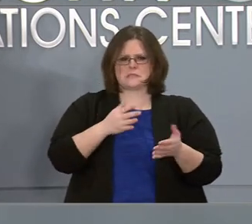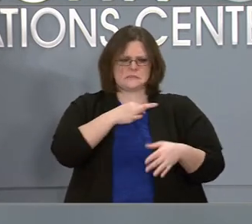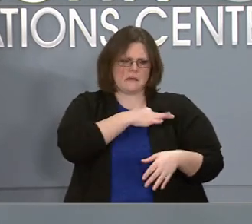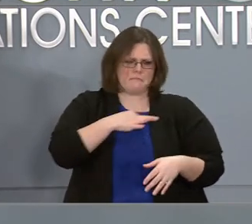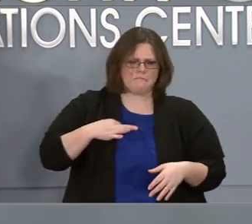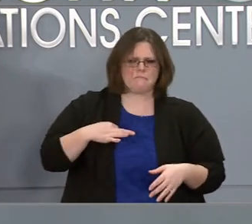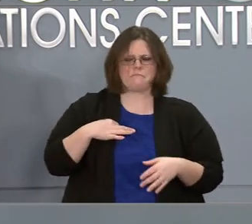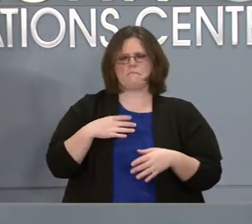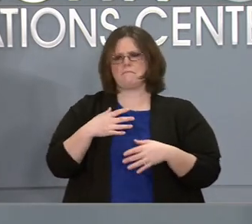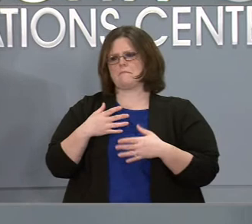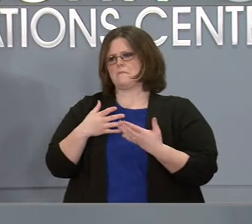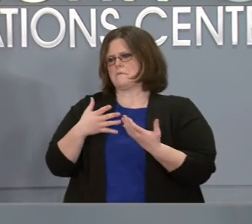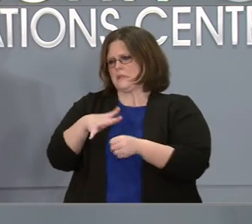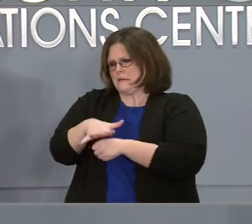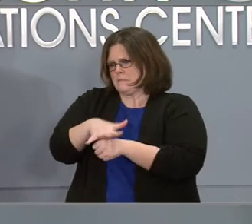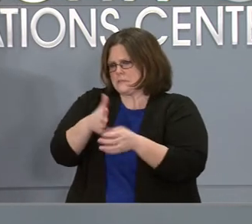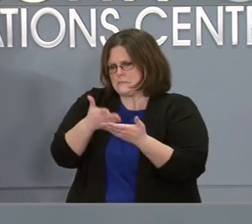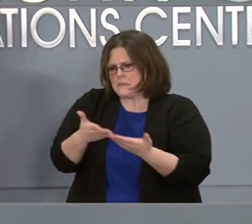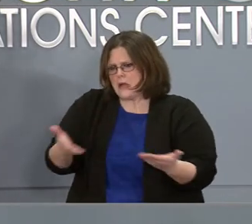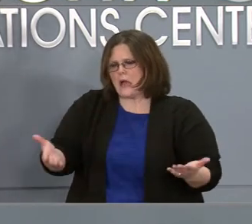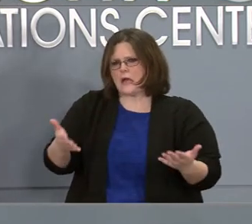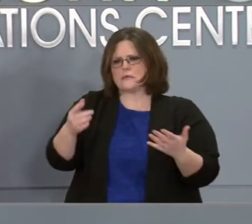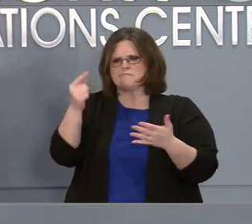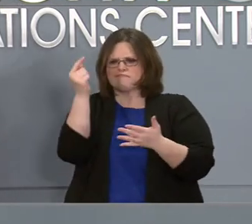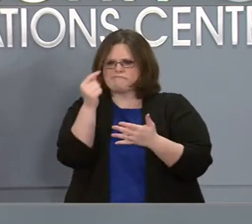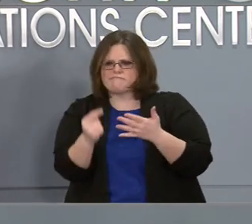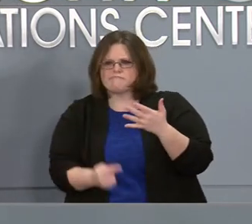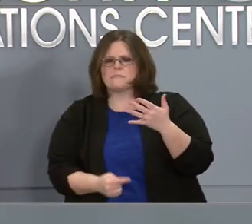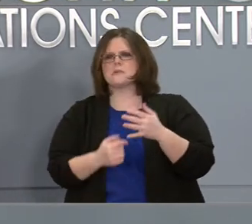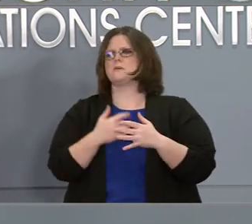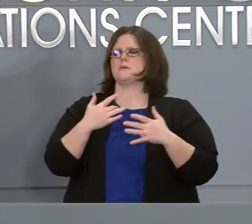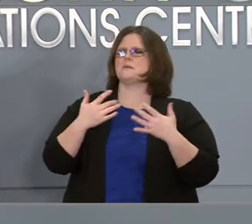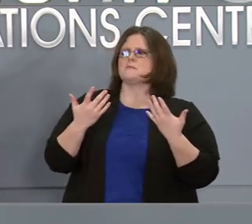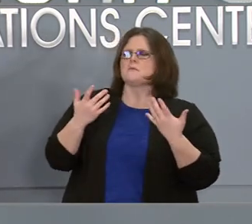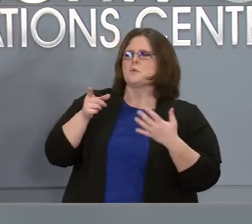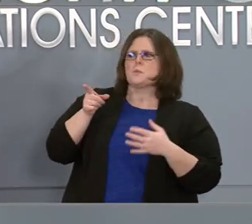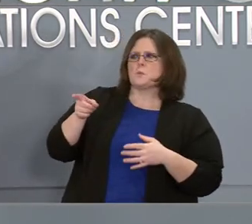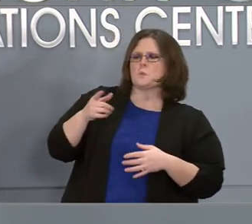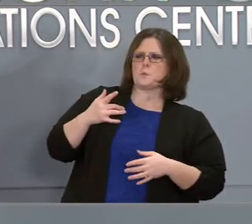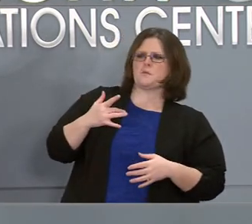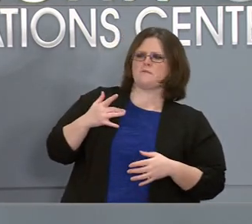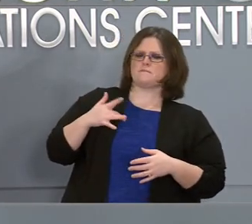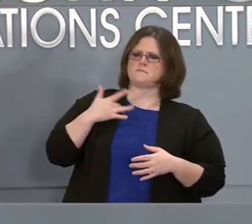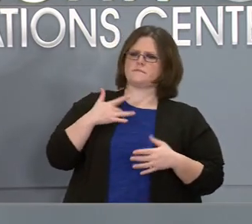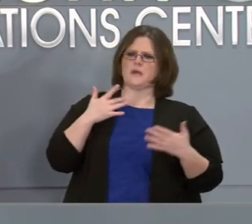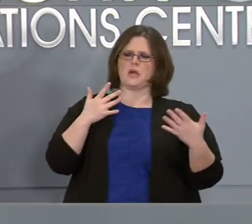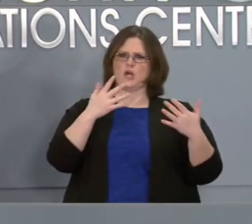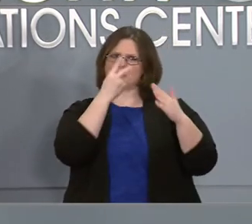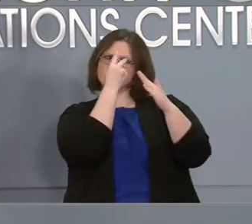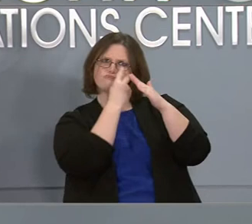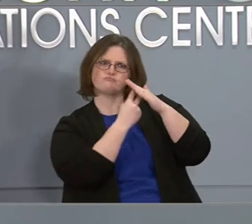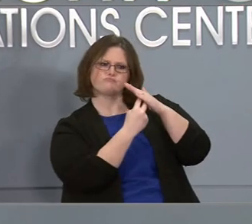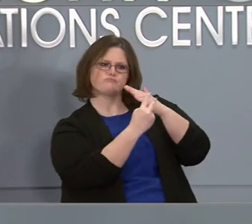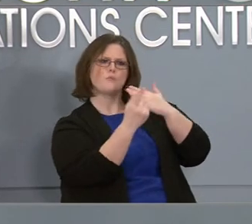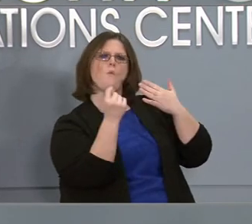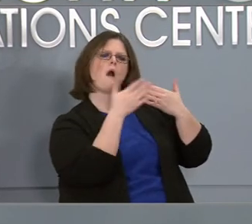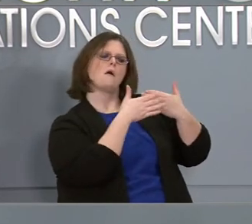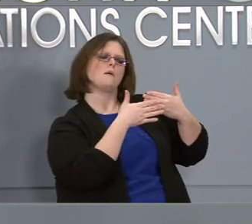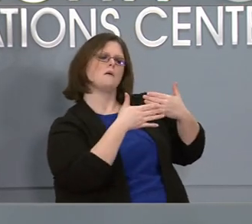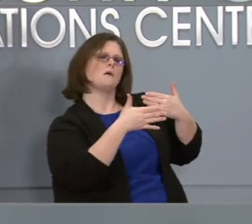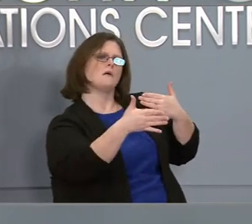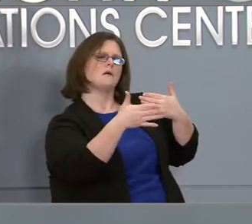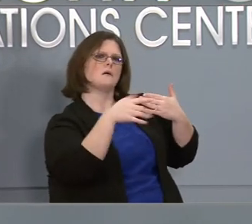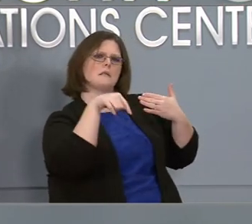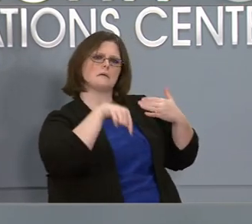different problems that come with winter storms. Are you taking a longer look at what might be in the event